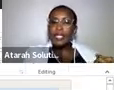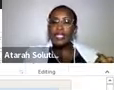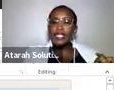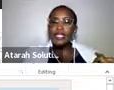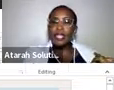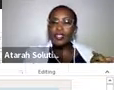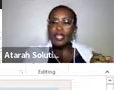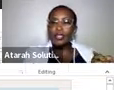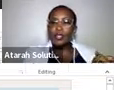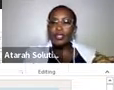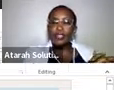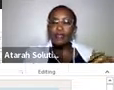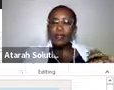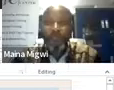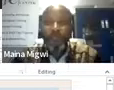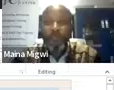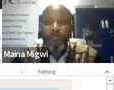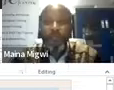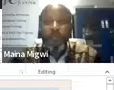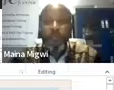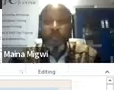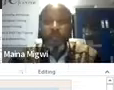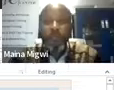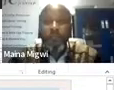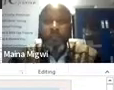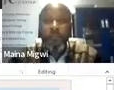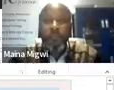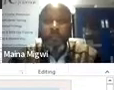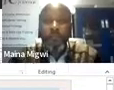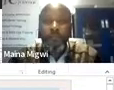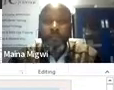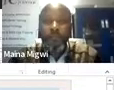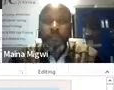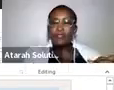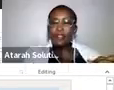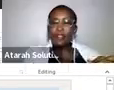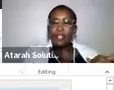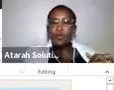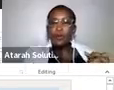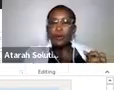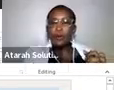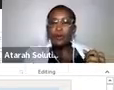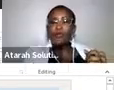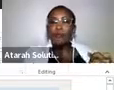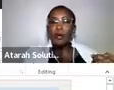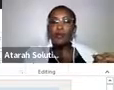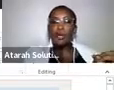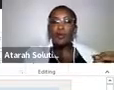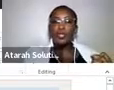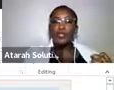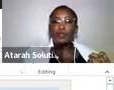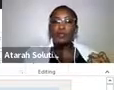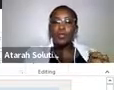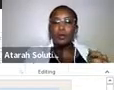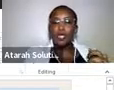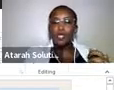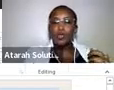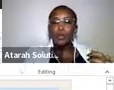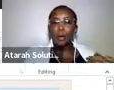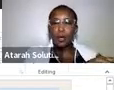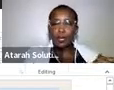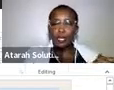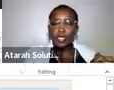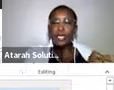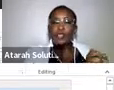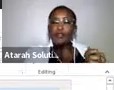Management Center is a HR consulting firm. And they have a very, very good program for moms who are looking to bounce back